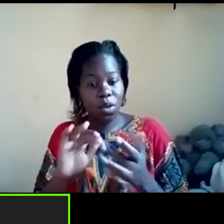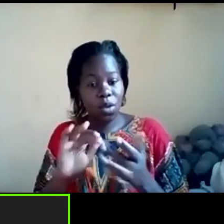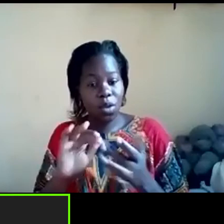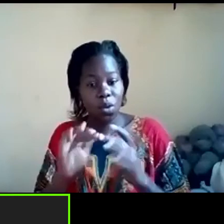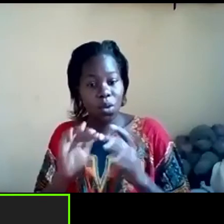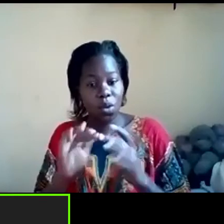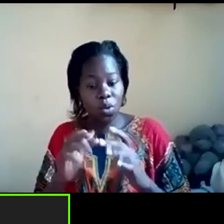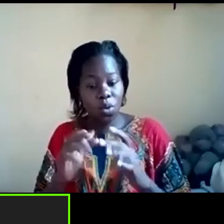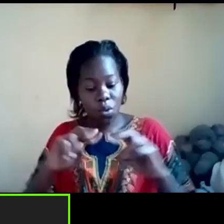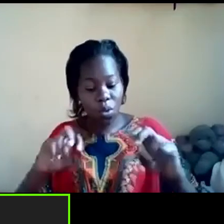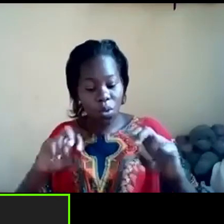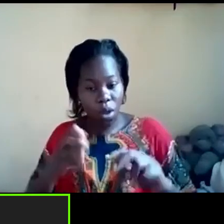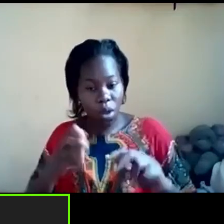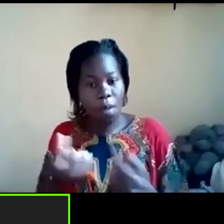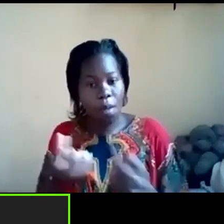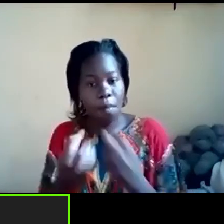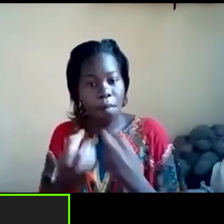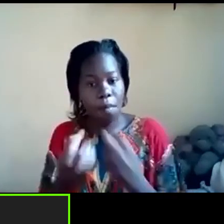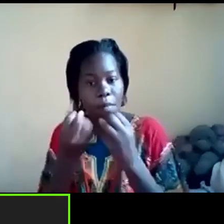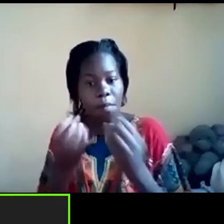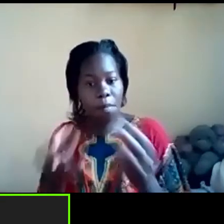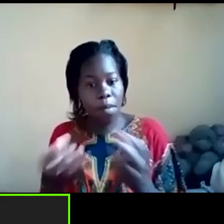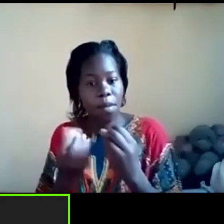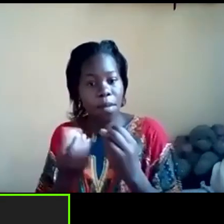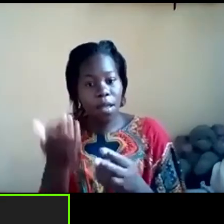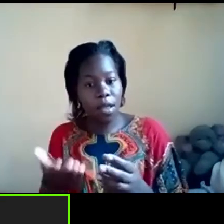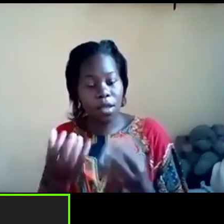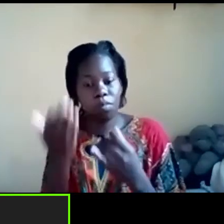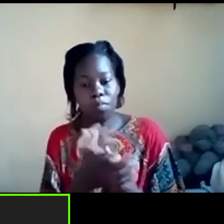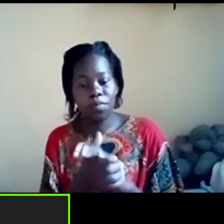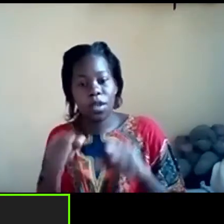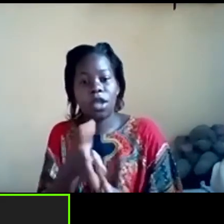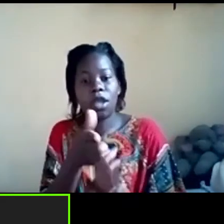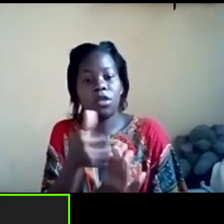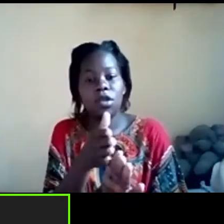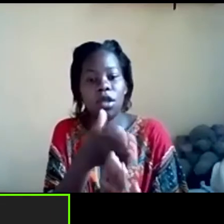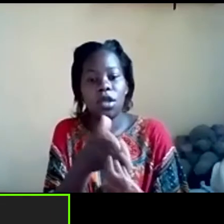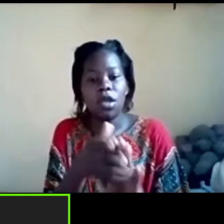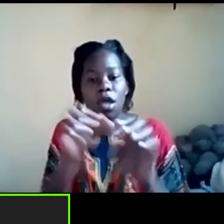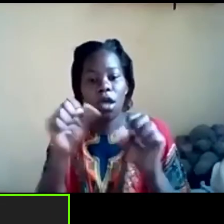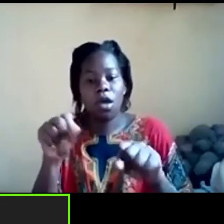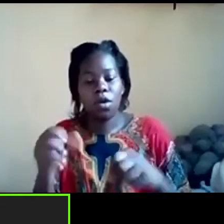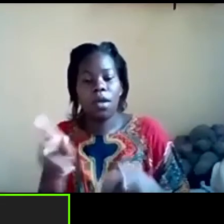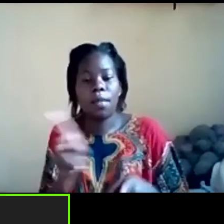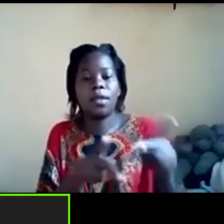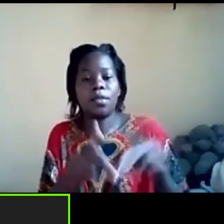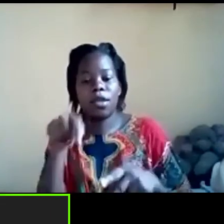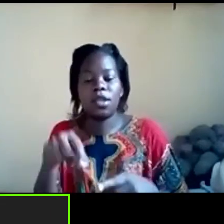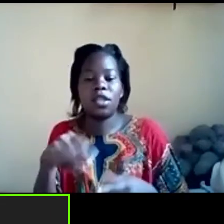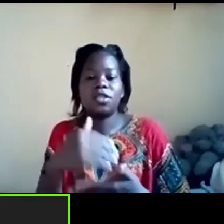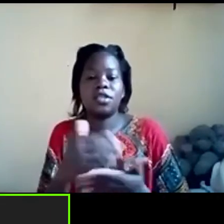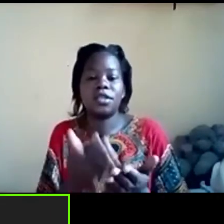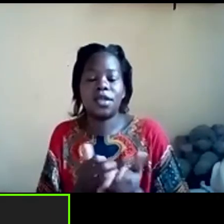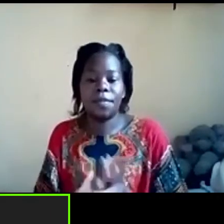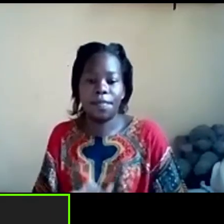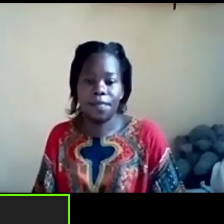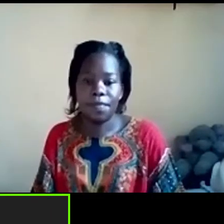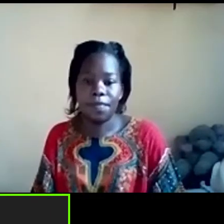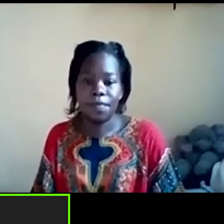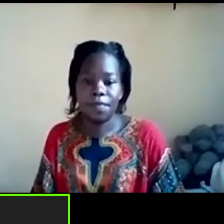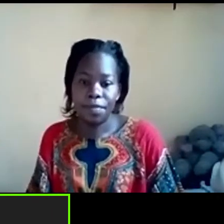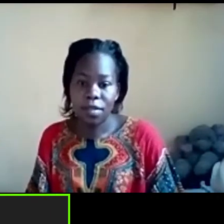information there that would guide you on how you can participate in this sector. But it's not necessarily an oil and gas